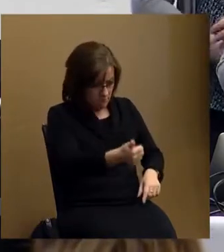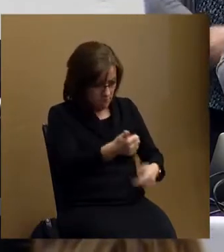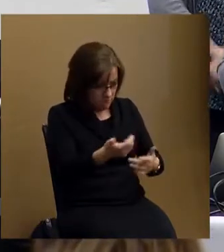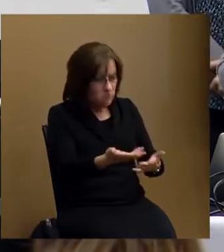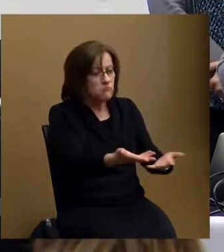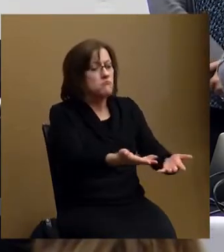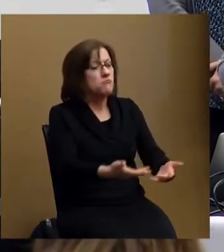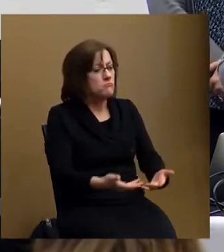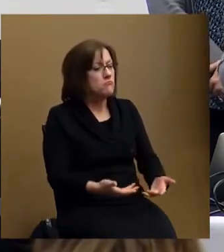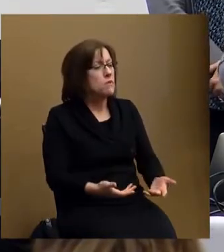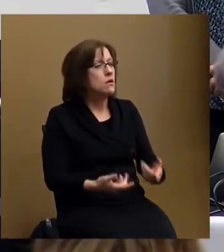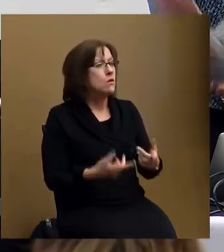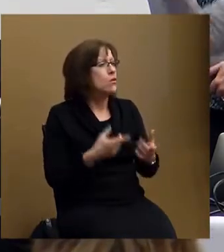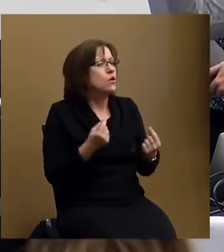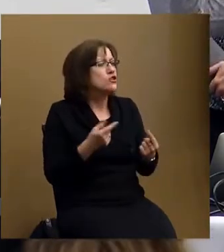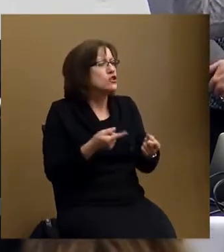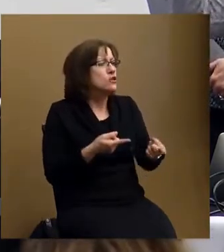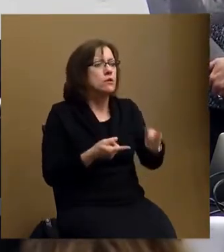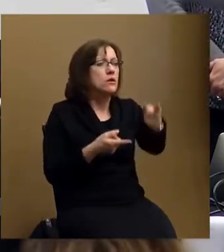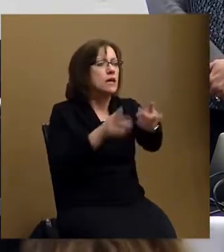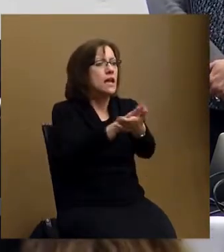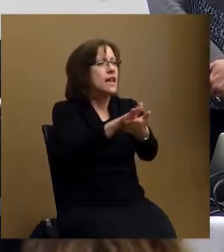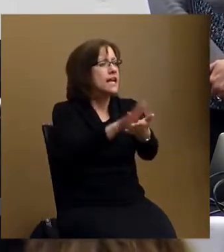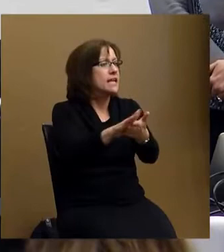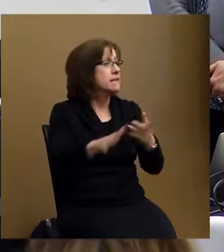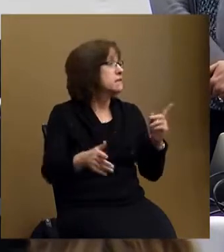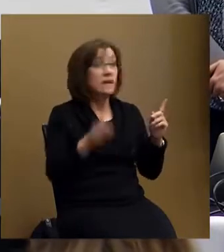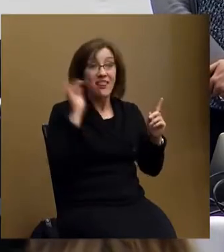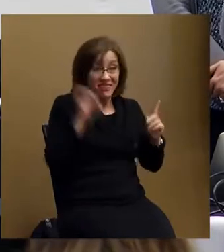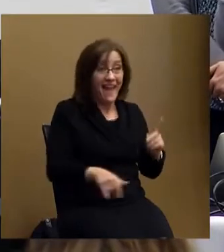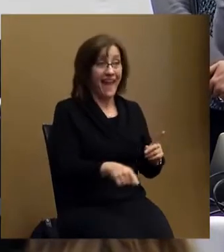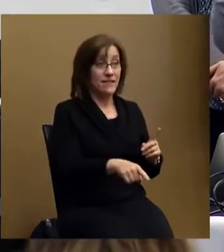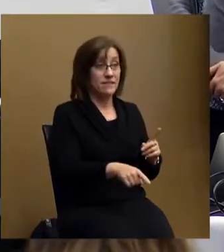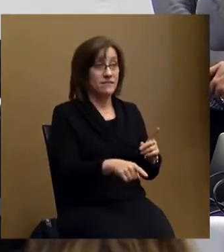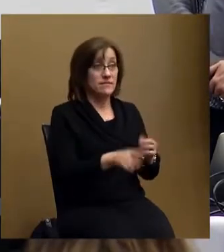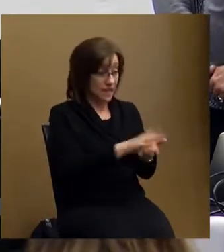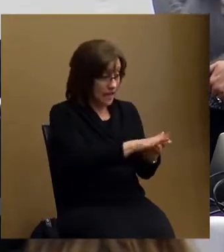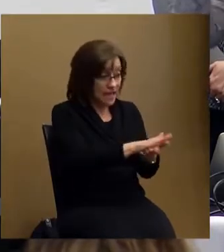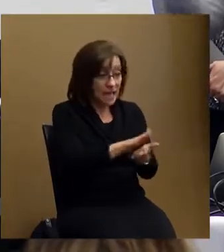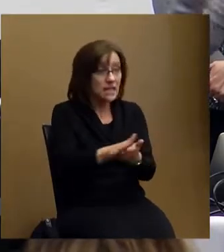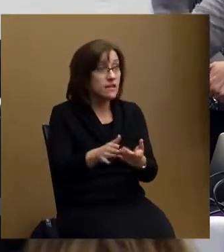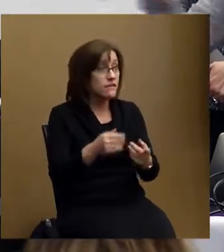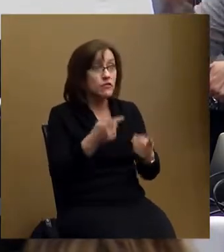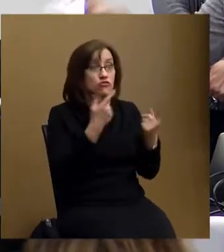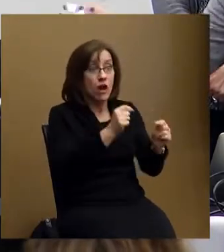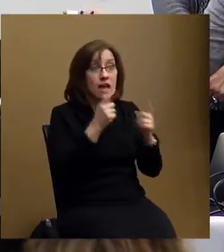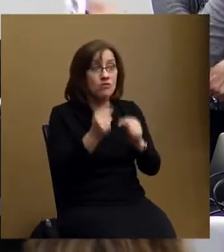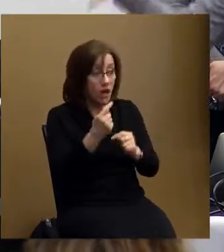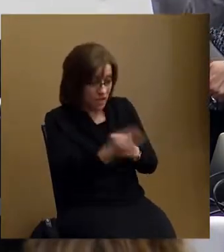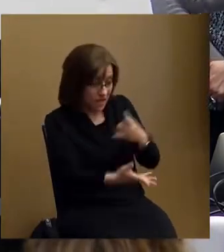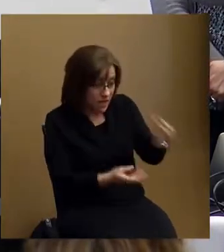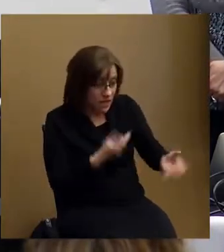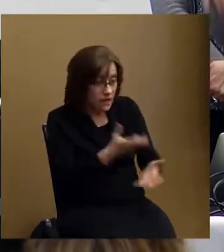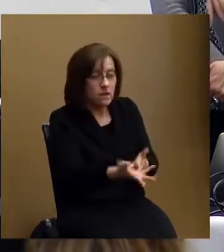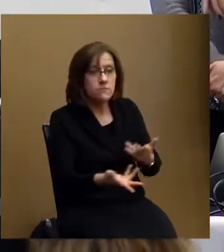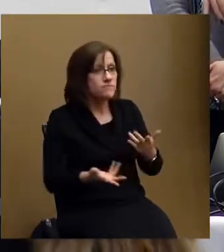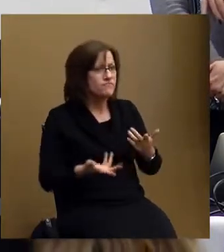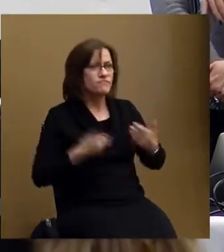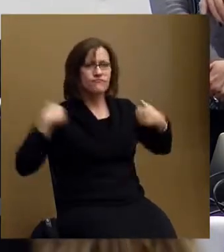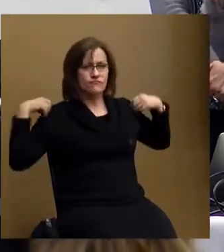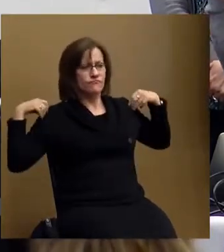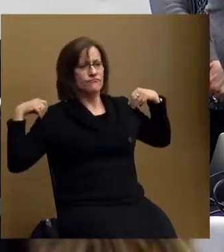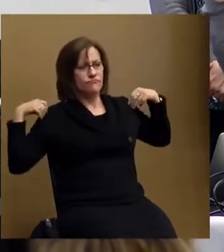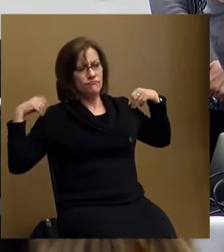Clean. She loves to clean. I was That's just a like, yeah. reinforcer. I mean, that's one of the things. If you tried, sit